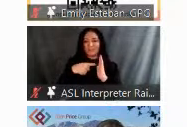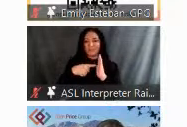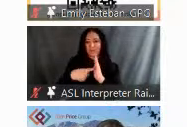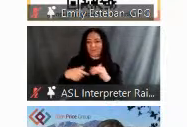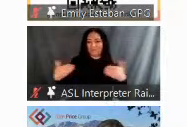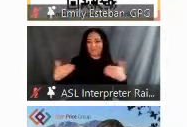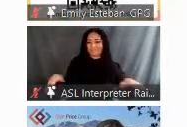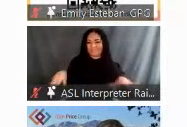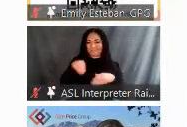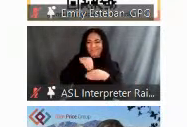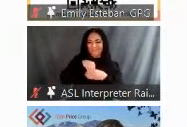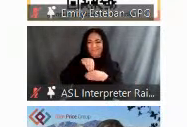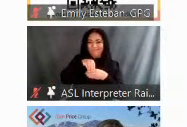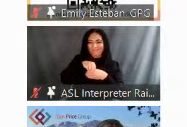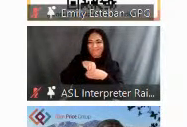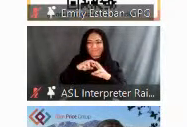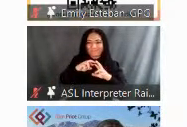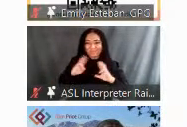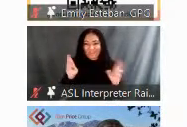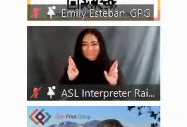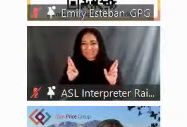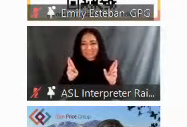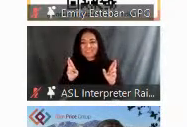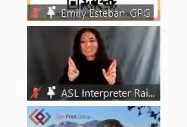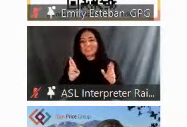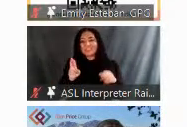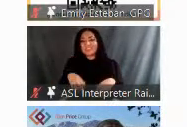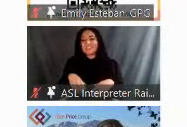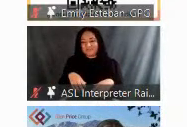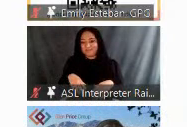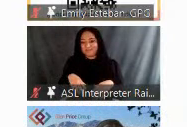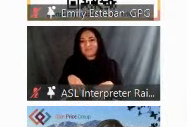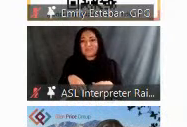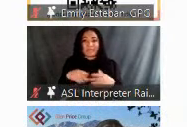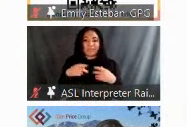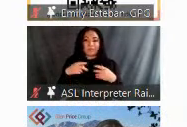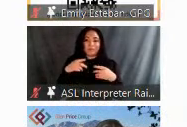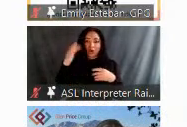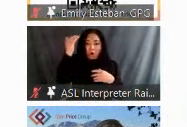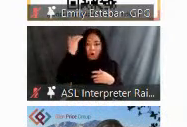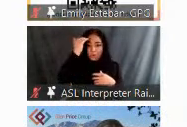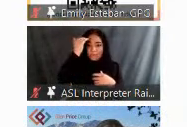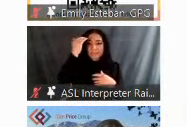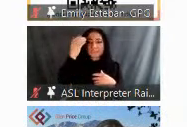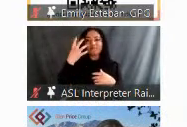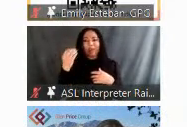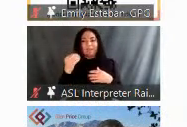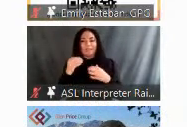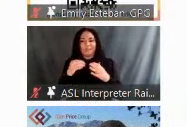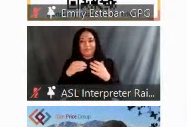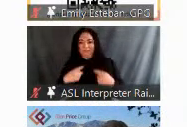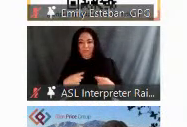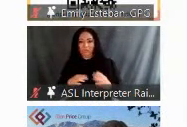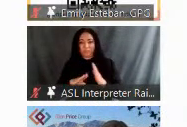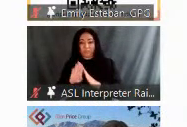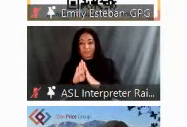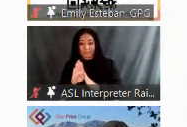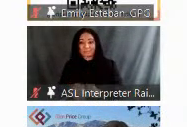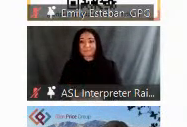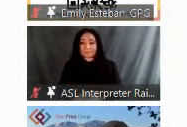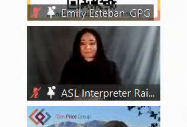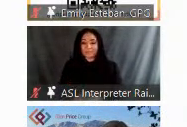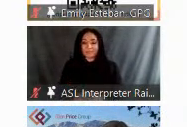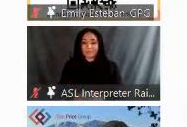embedded in the cognitive and physical development. And the third thing is